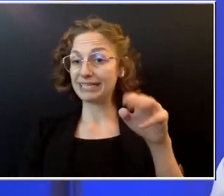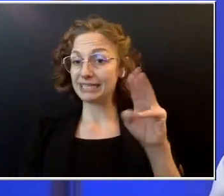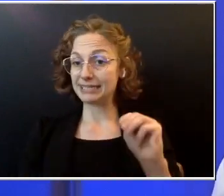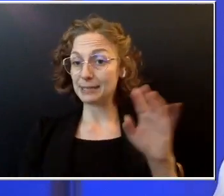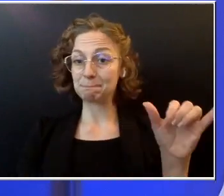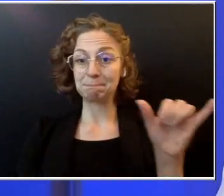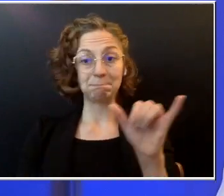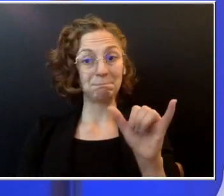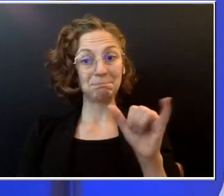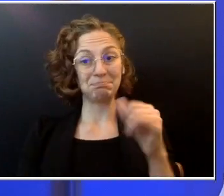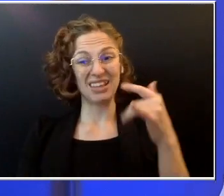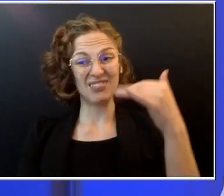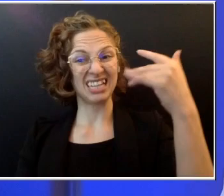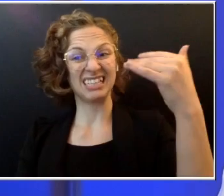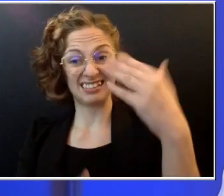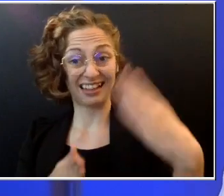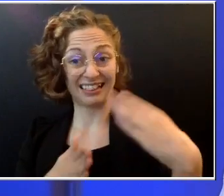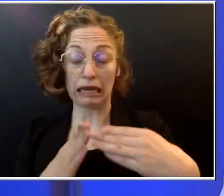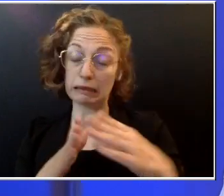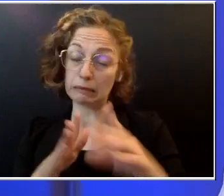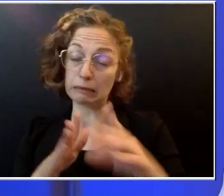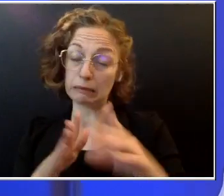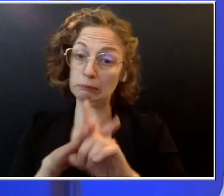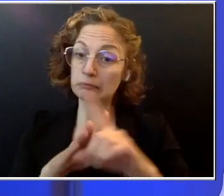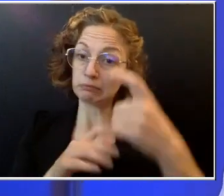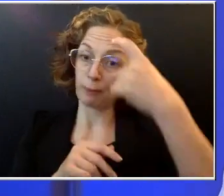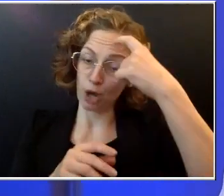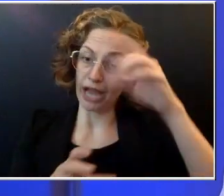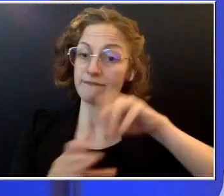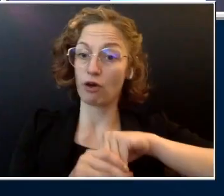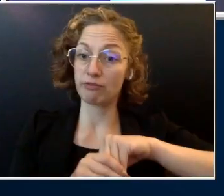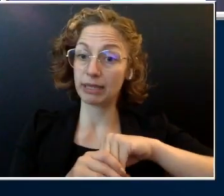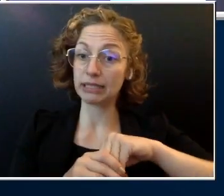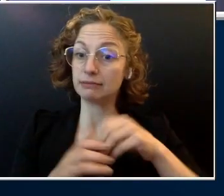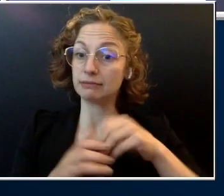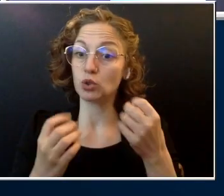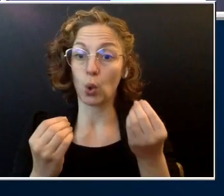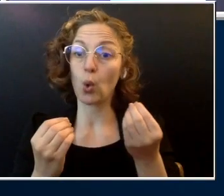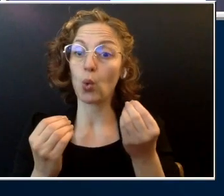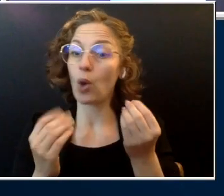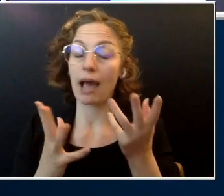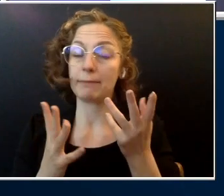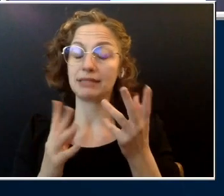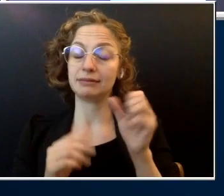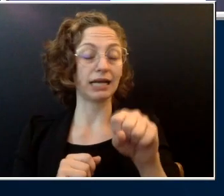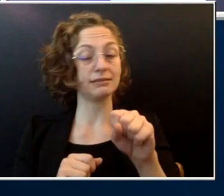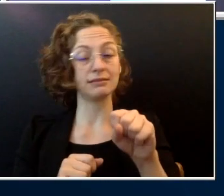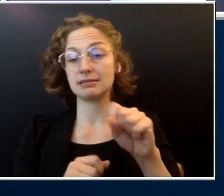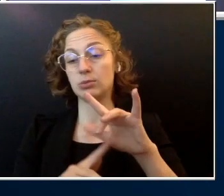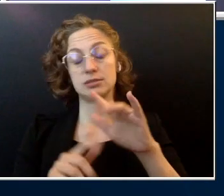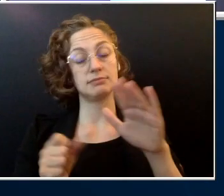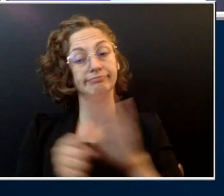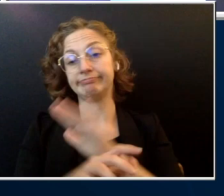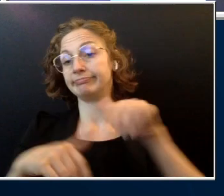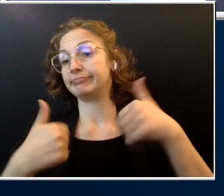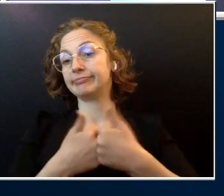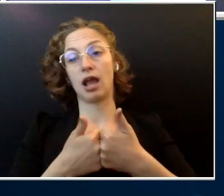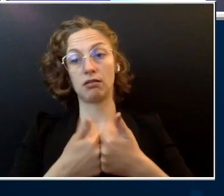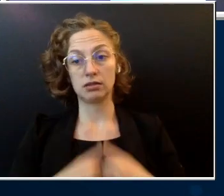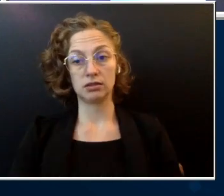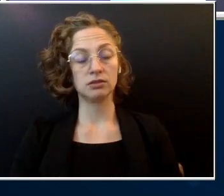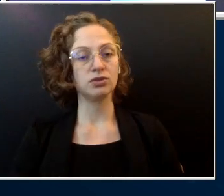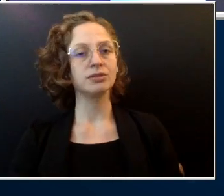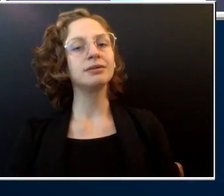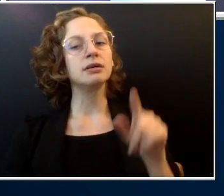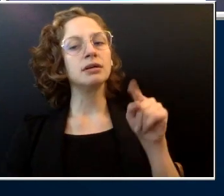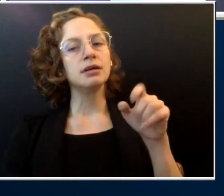huge challenge, I think, all the way through. Tim, you were mentioning earlier, because all this was happening, your